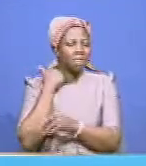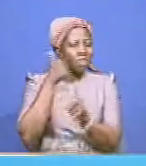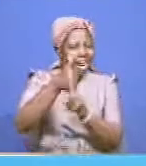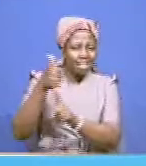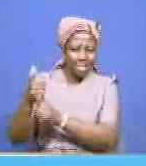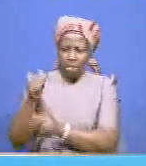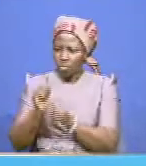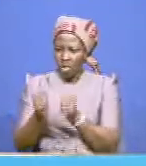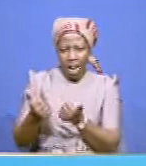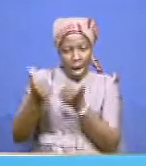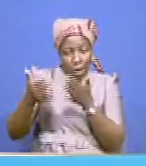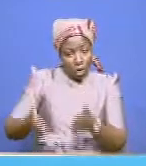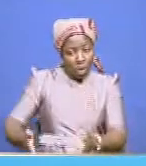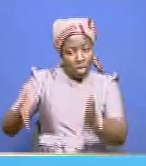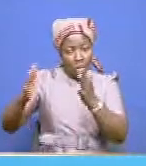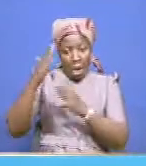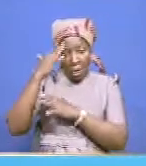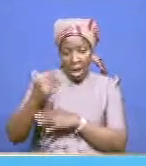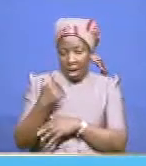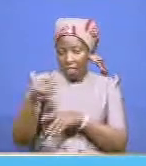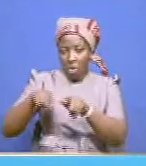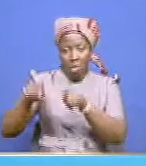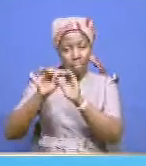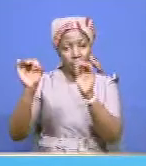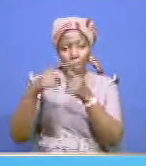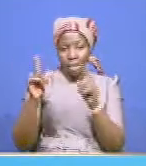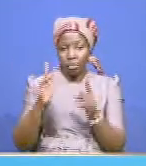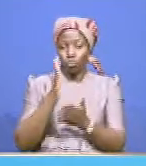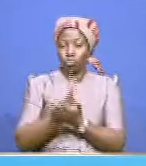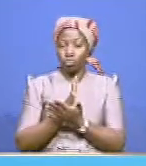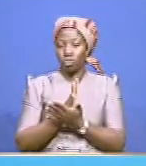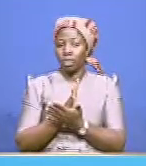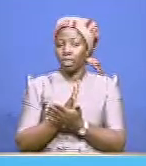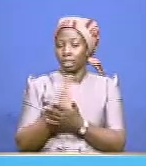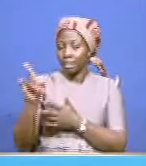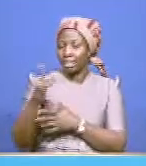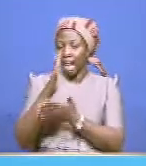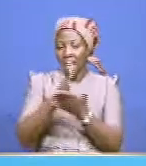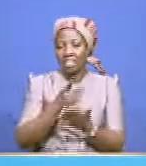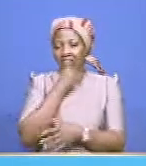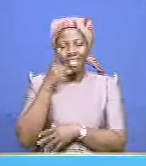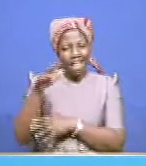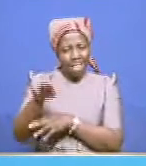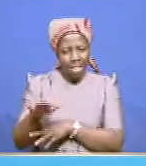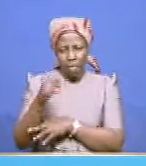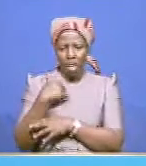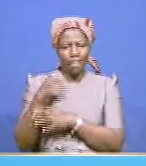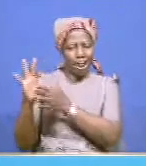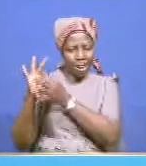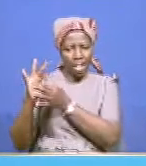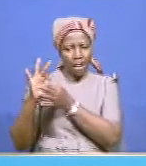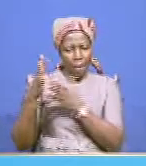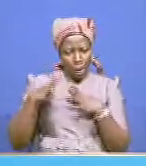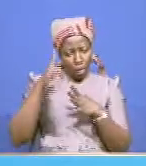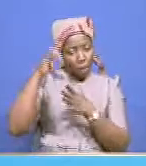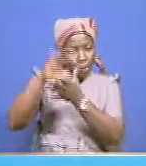happen along the highway because we may not have a control. But being a semi-arid area, I think we have a culture of Christianity,